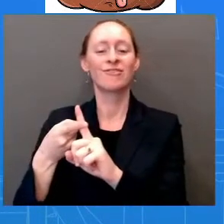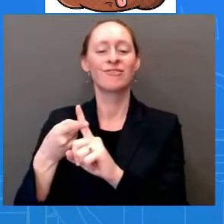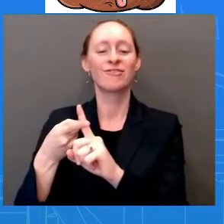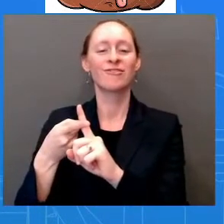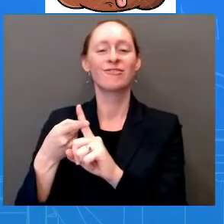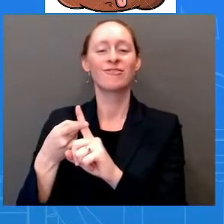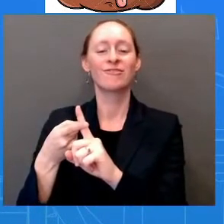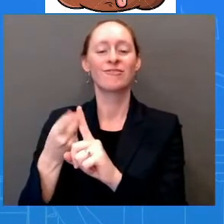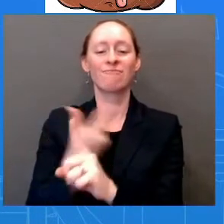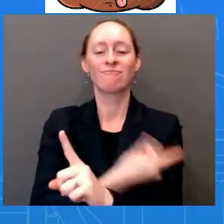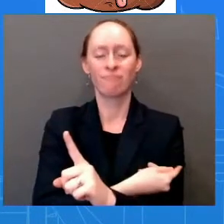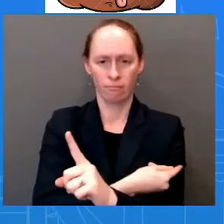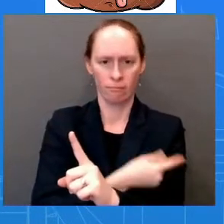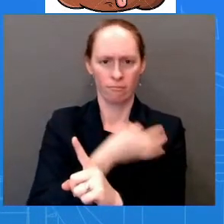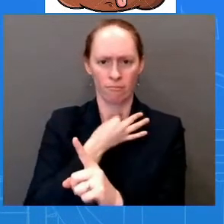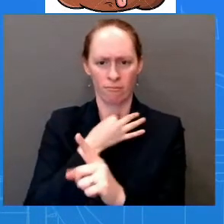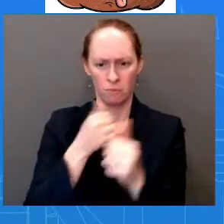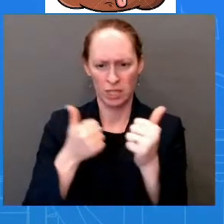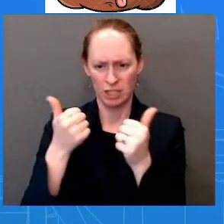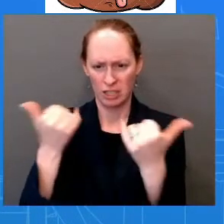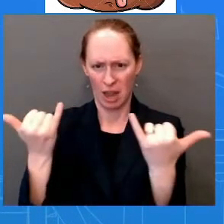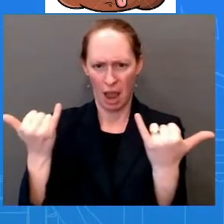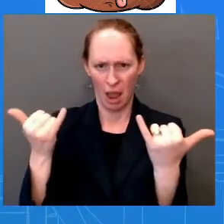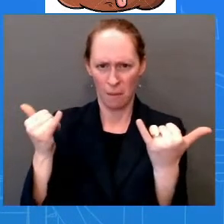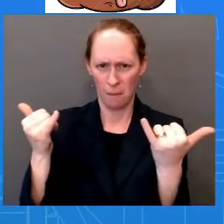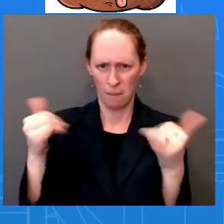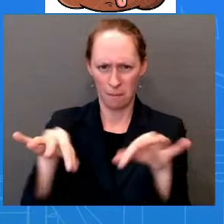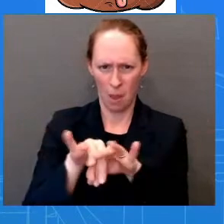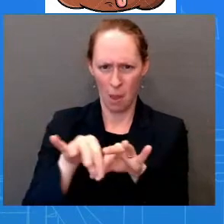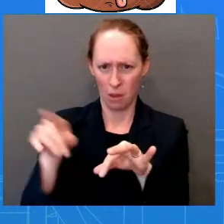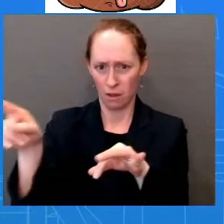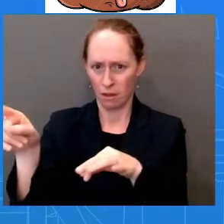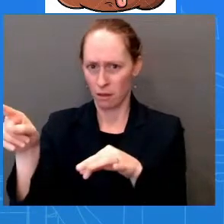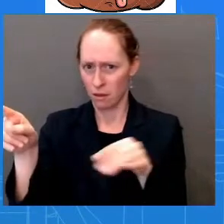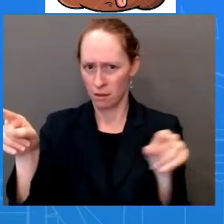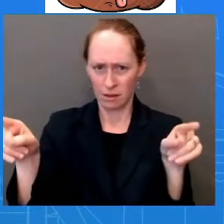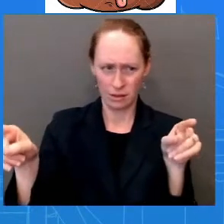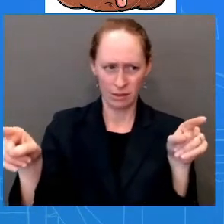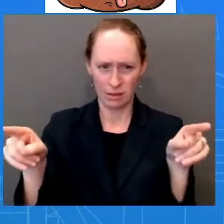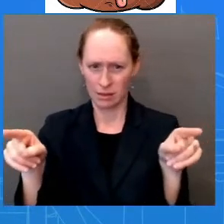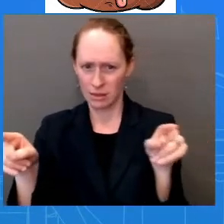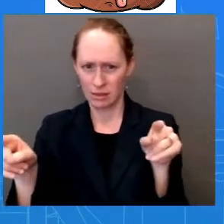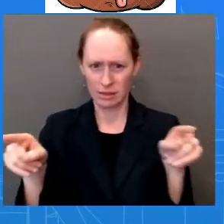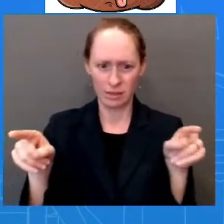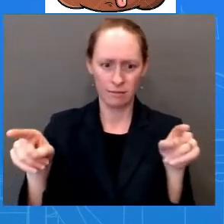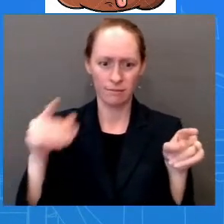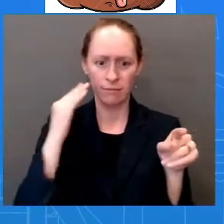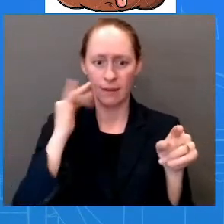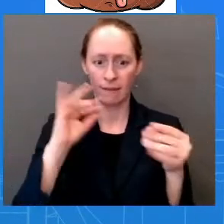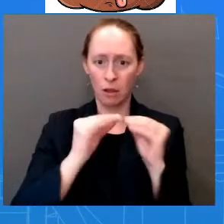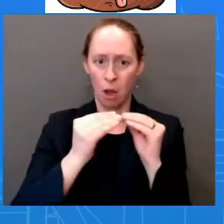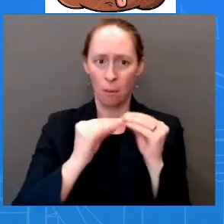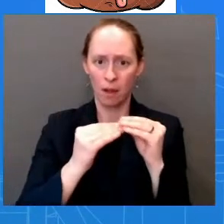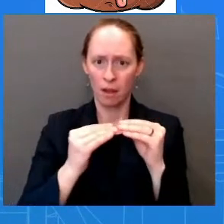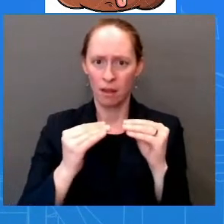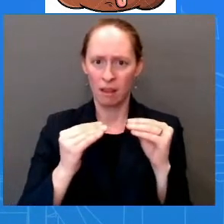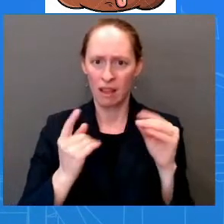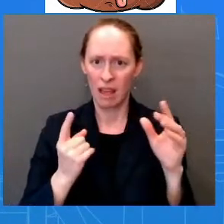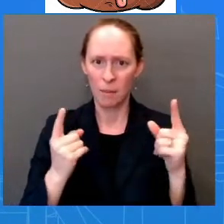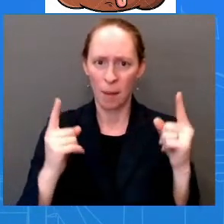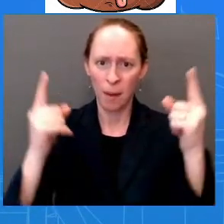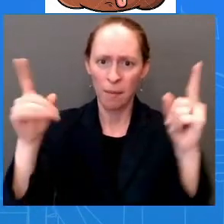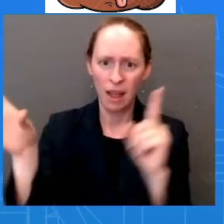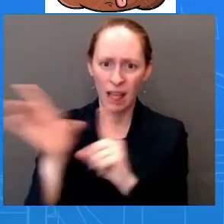how bad this winter surge could be, if there is one, and the number of hospitalizations and deaths? And then a second question for you as well. Yeah, Jeremy, they're